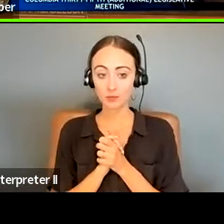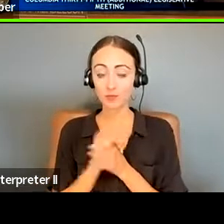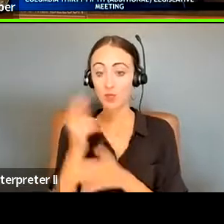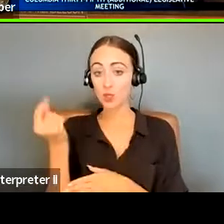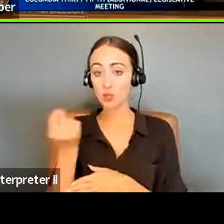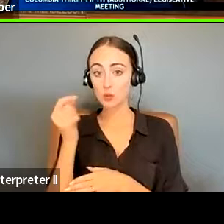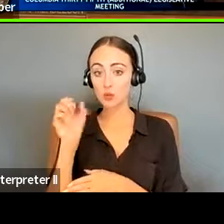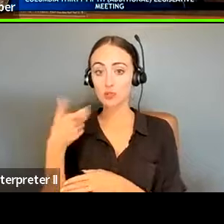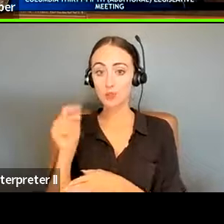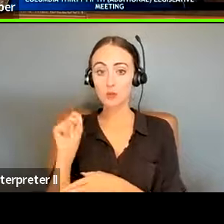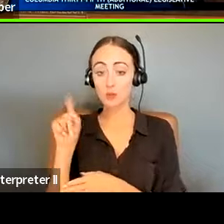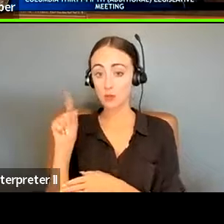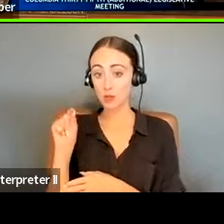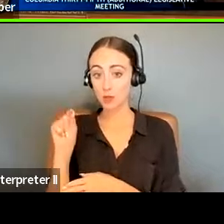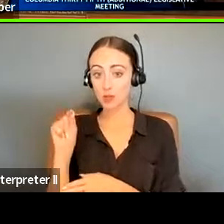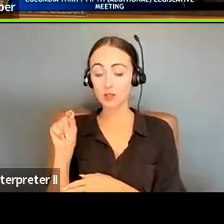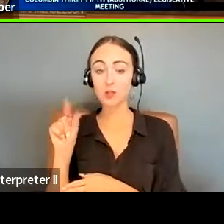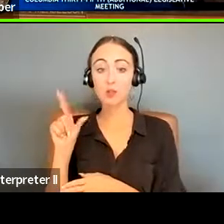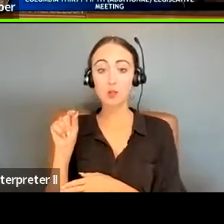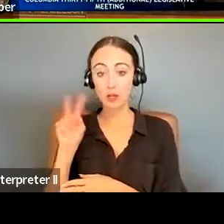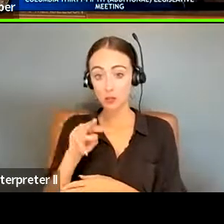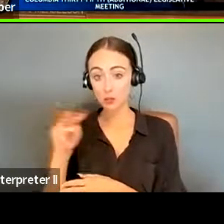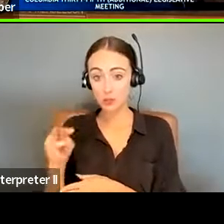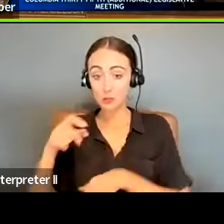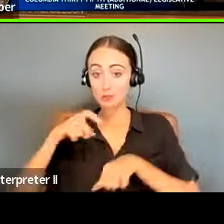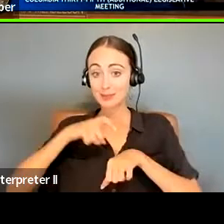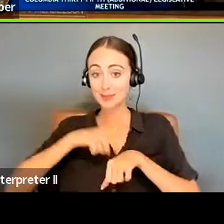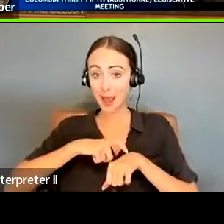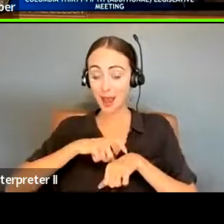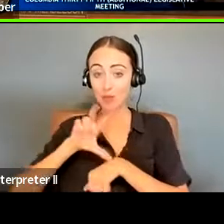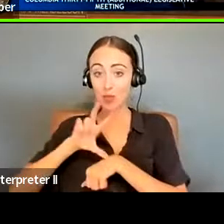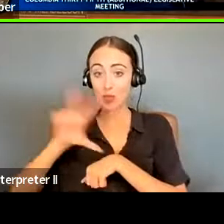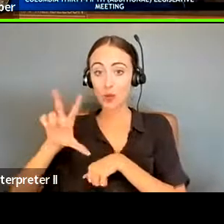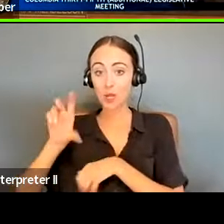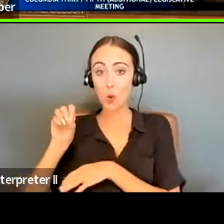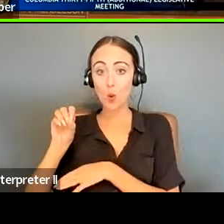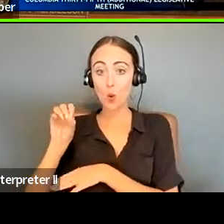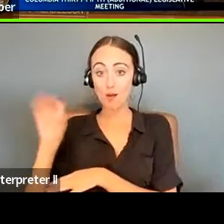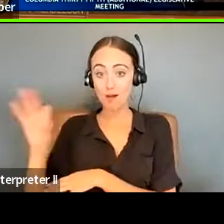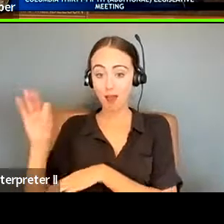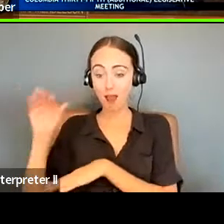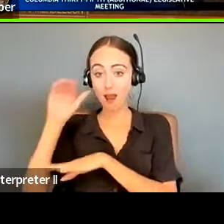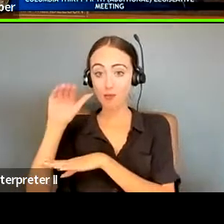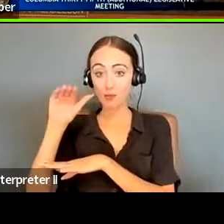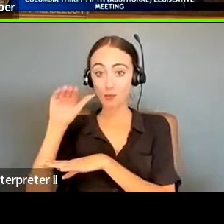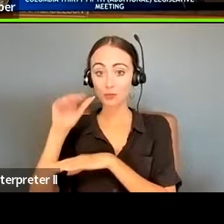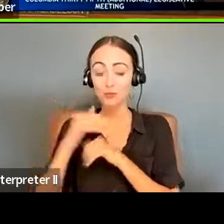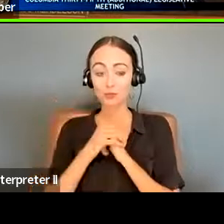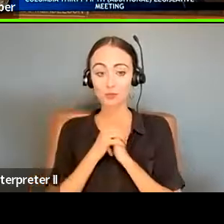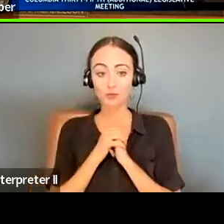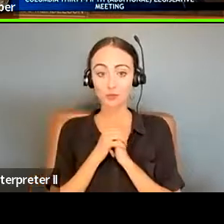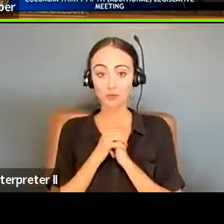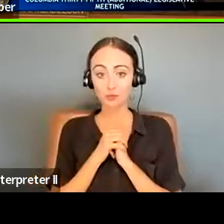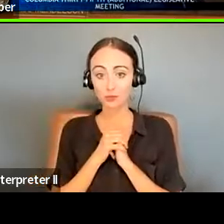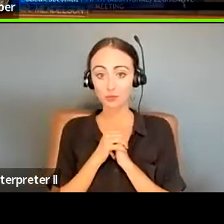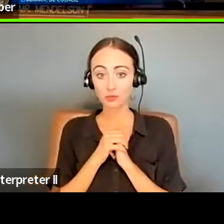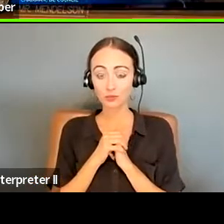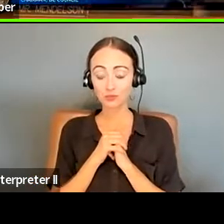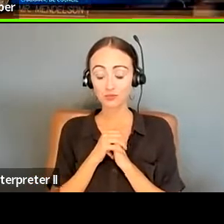Tuesday, September 20th, 2022. The time is 3:09 in the afternoon.